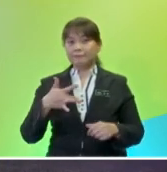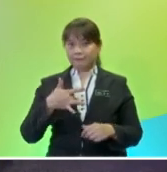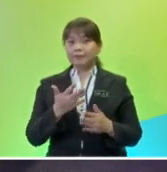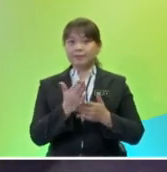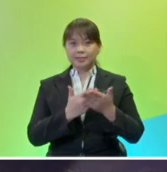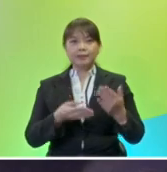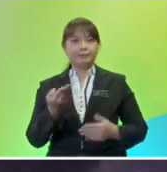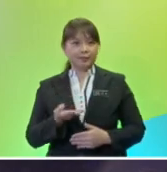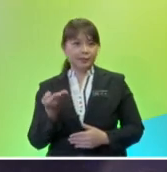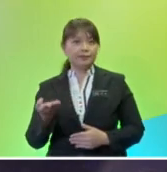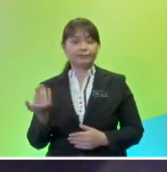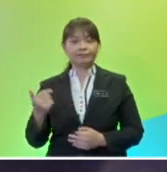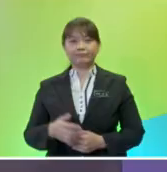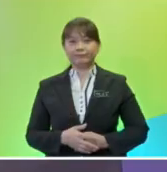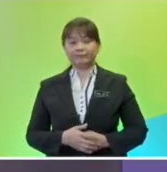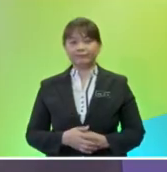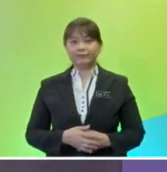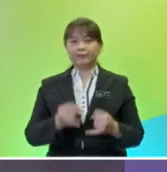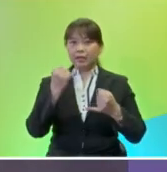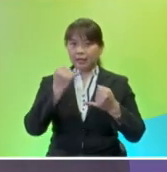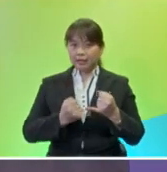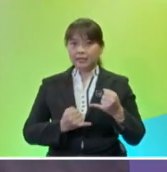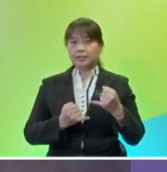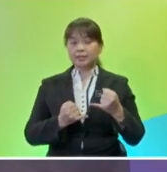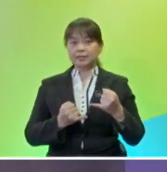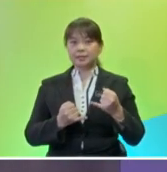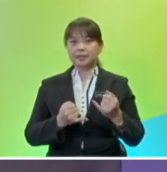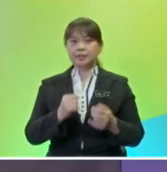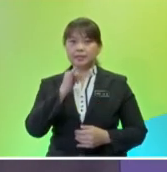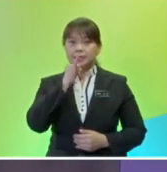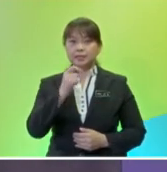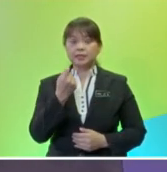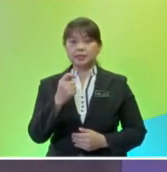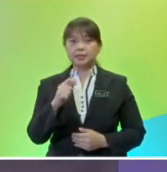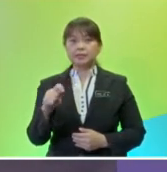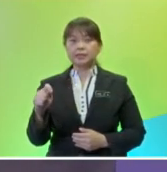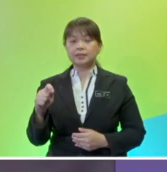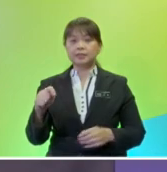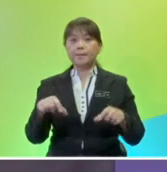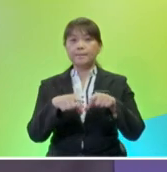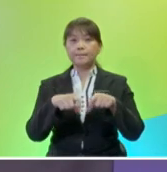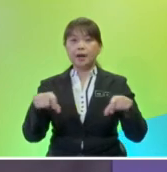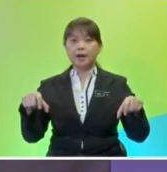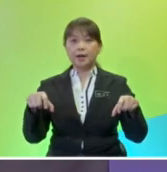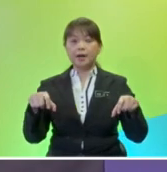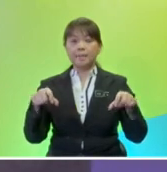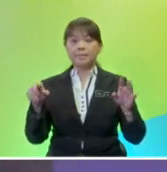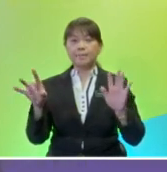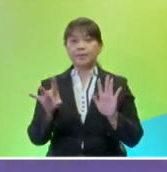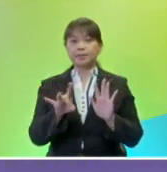Alright, teacher. Okay. So and the last but not least is the bar magnet.